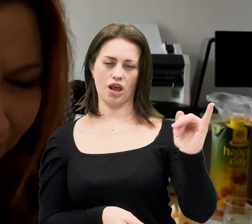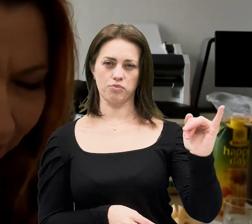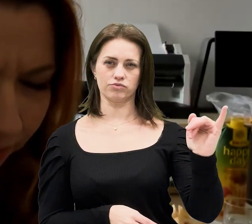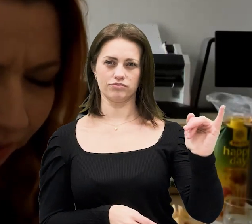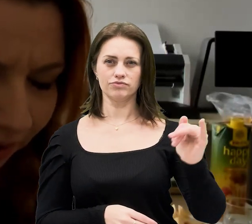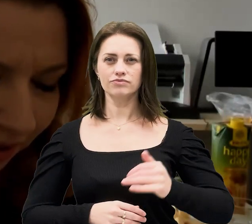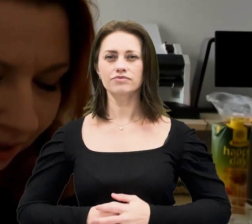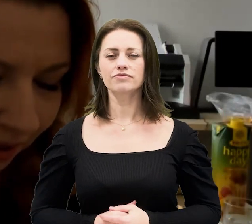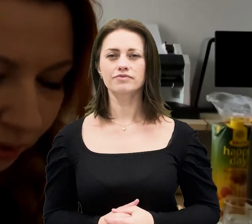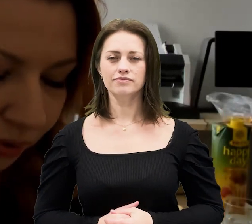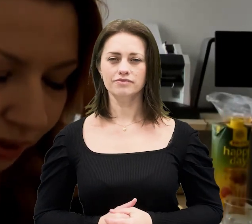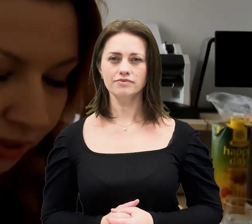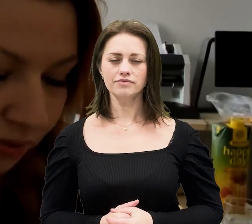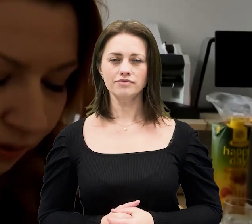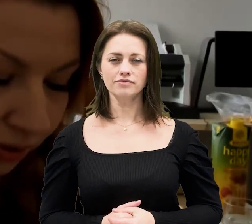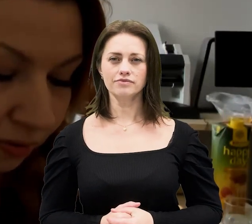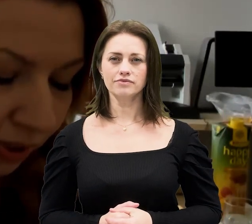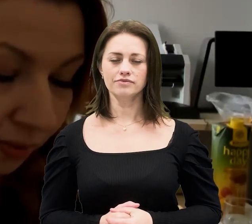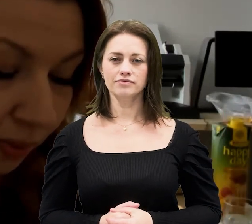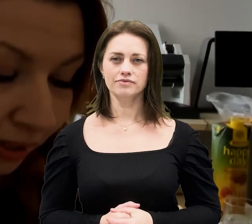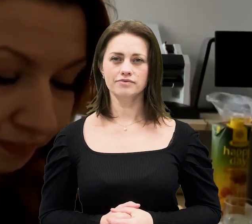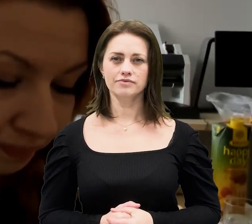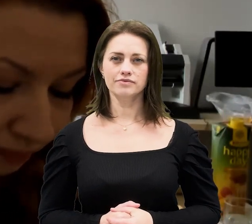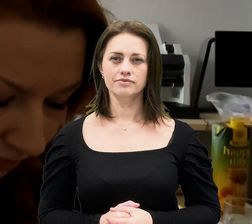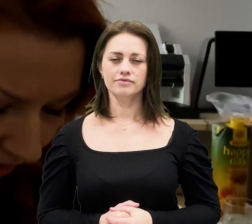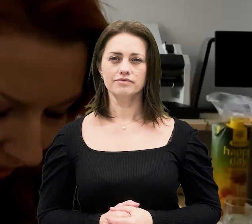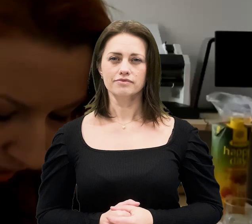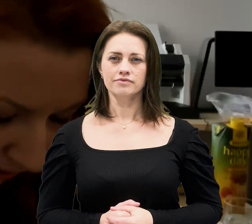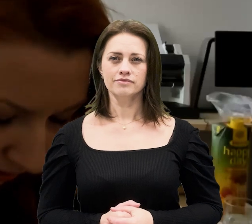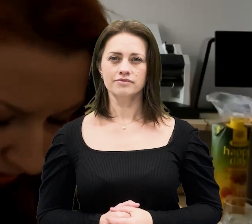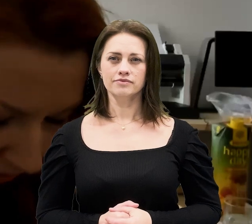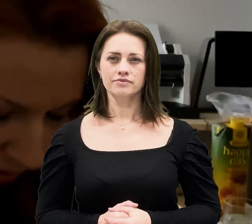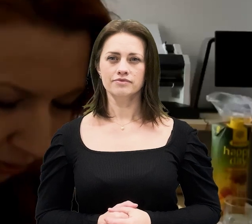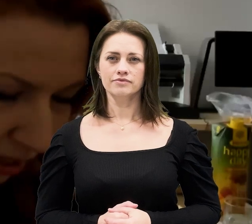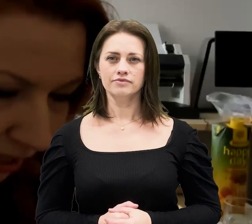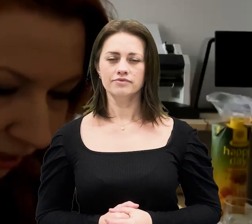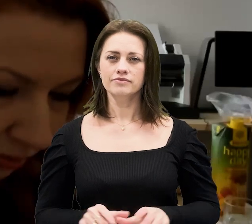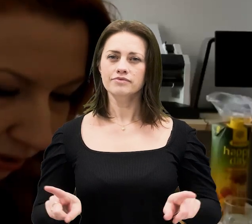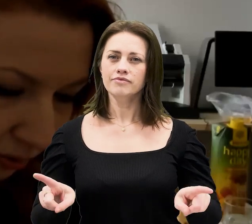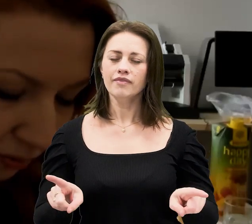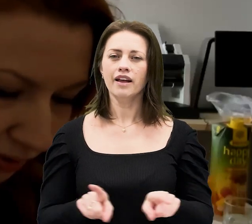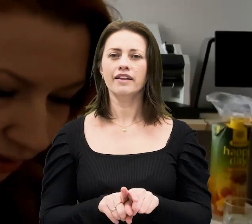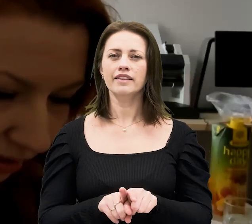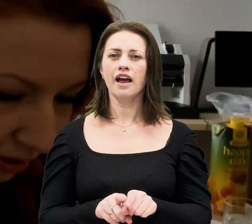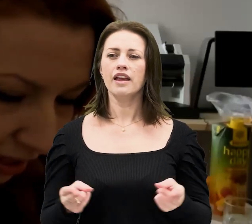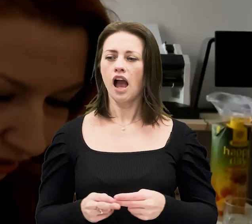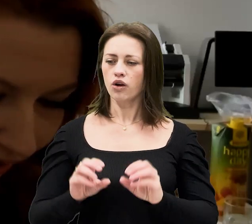and give the equal opportunities for everyone, and also get rid